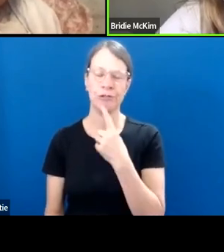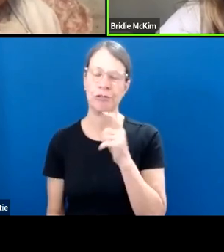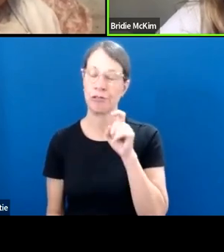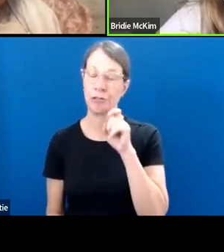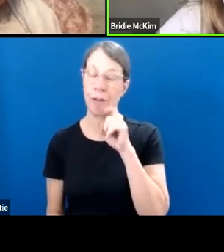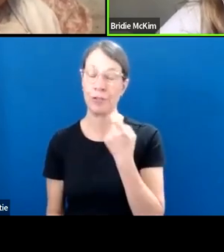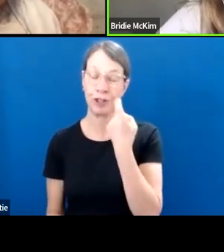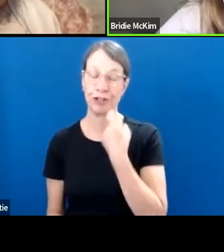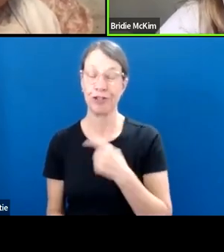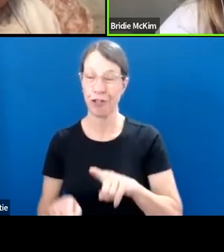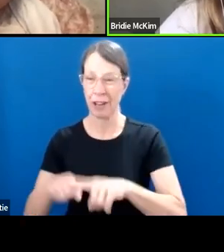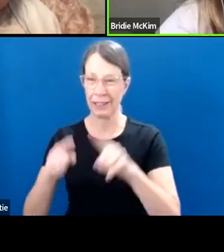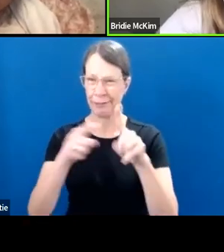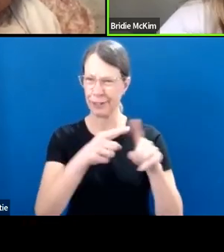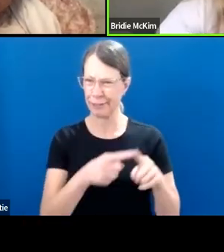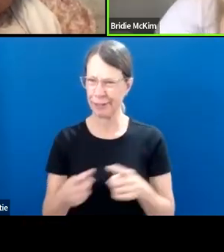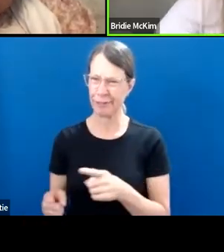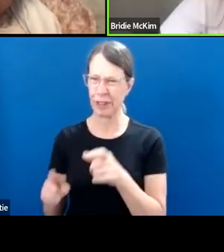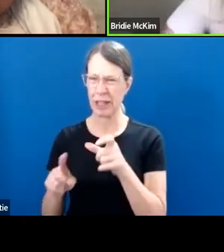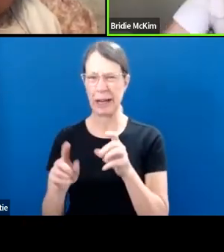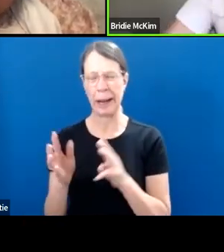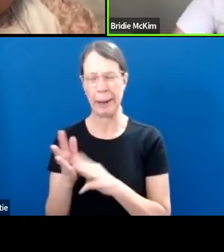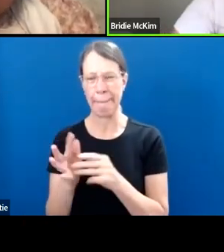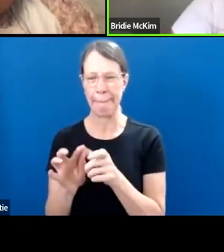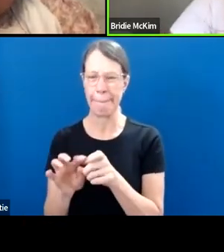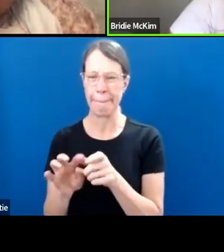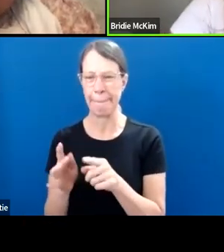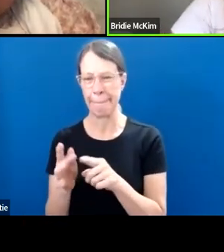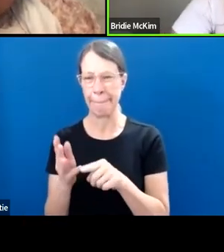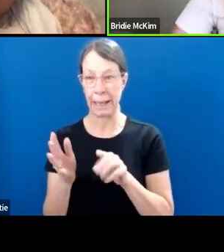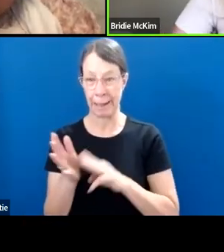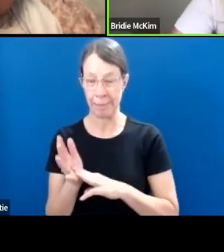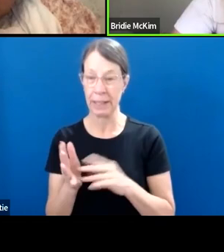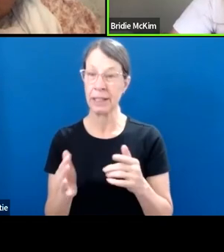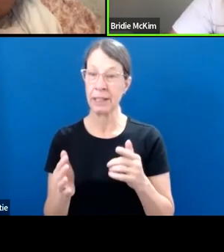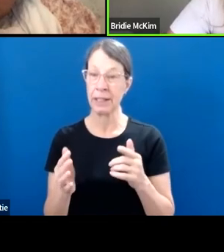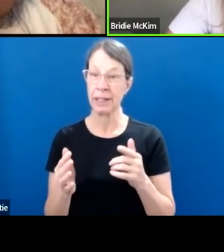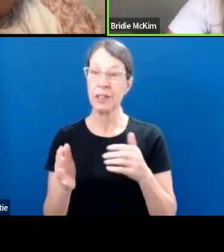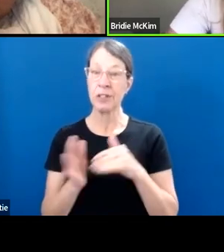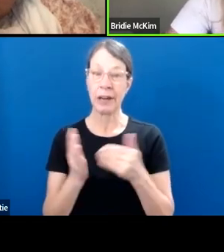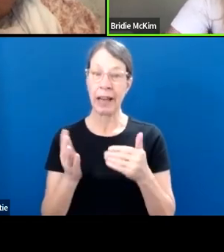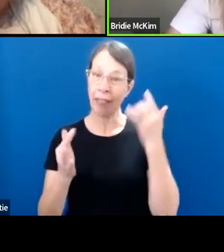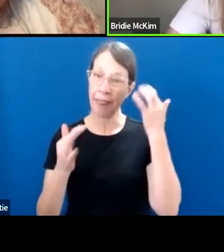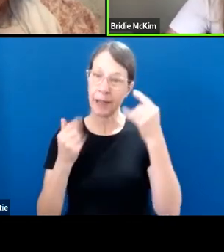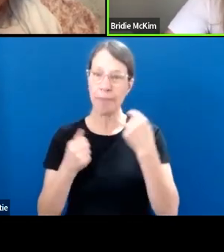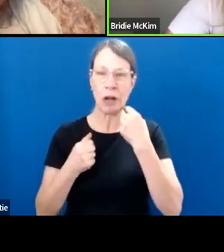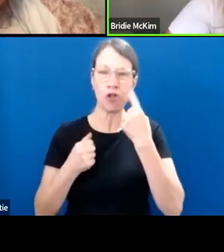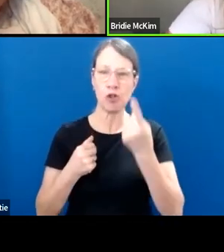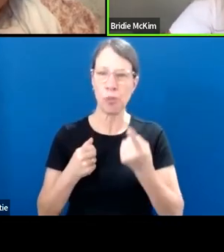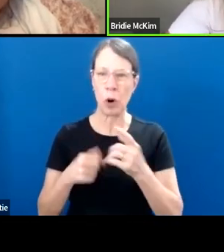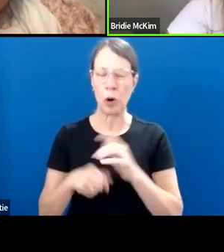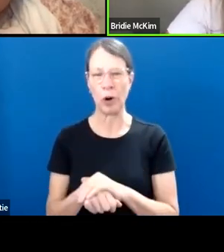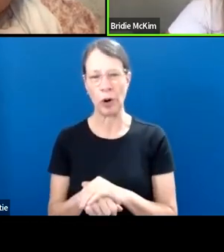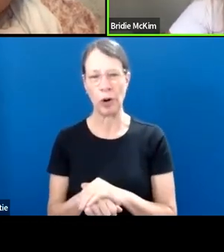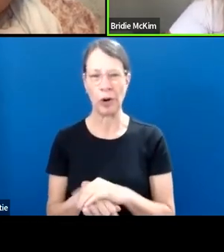Mm-hmm. Yeah. Yeah, great. So coming into tomorrow and coming into International Day of People with